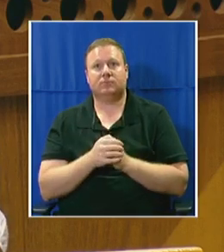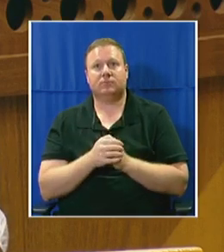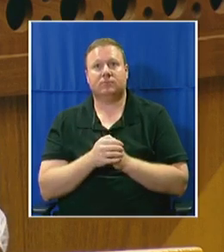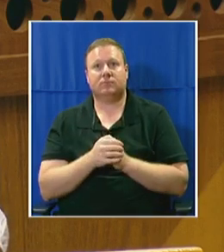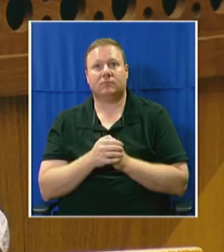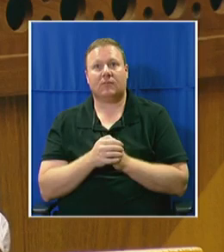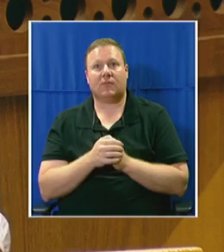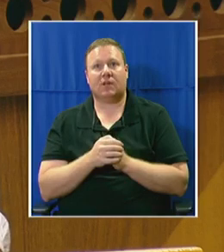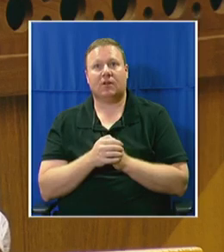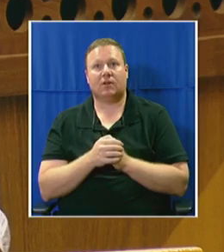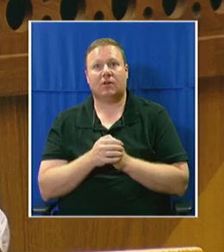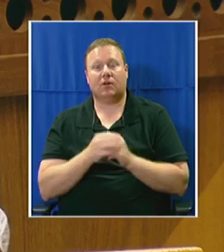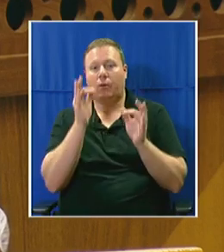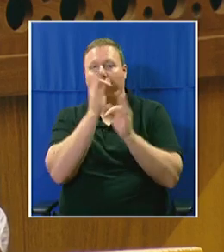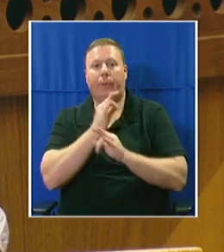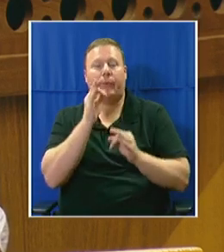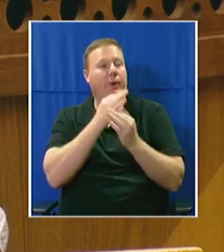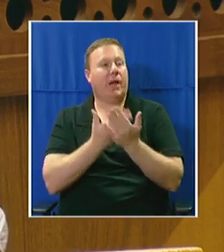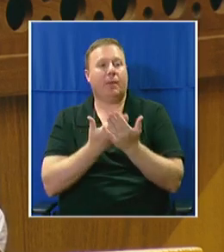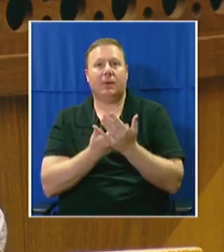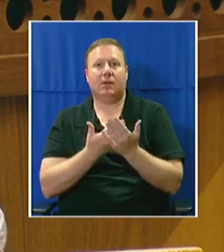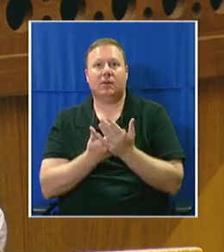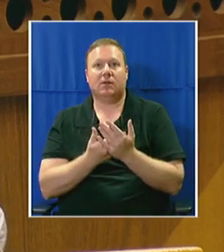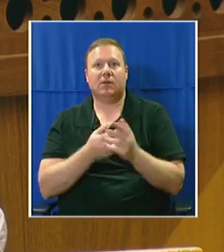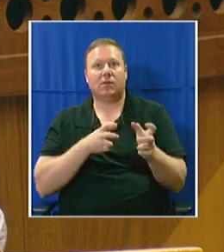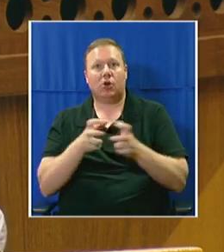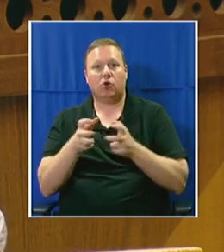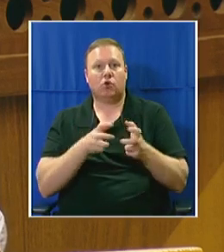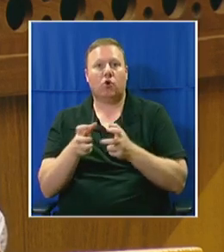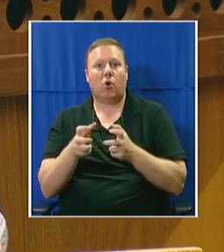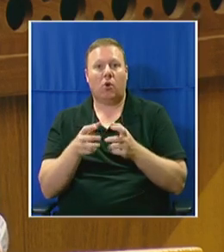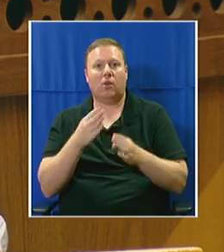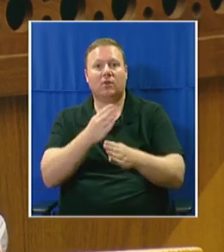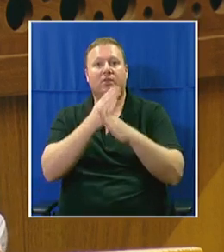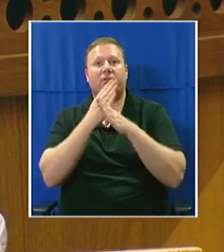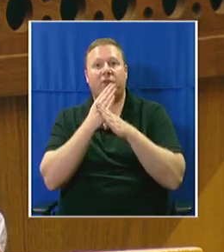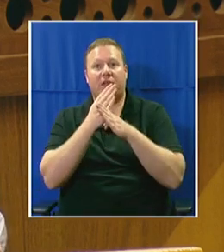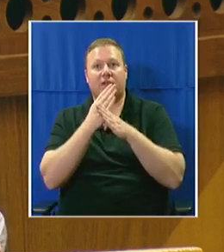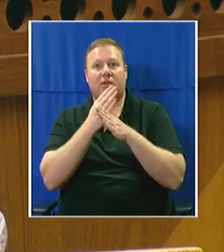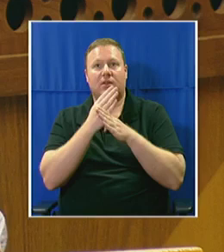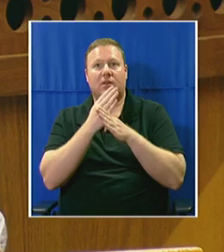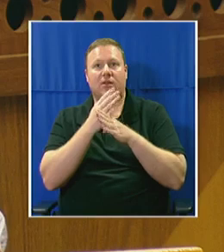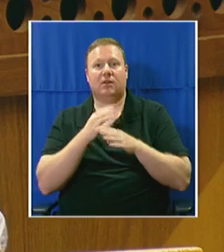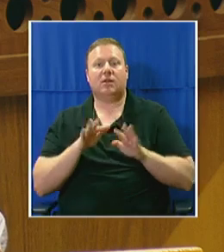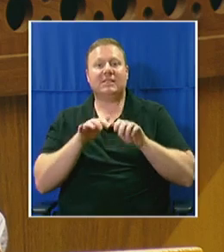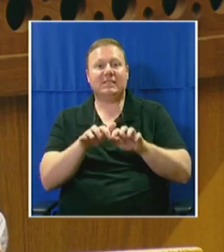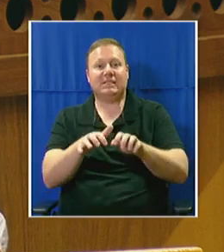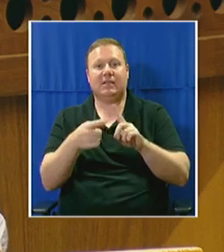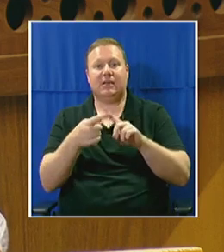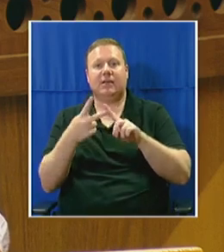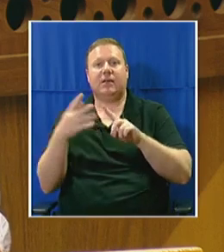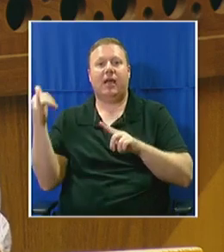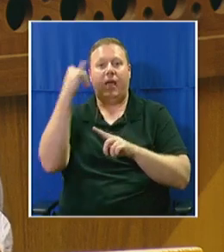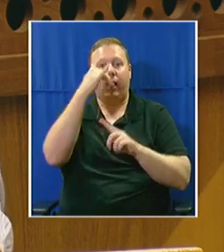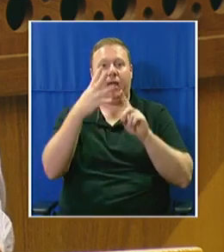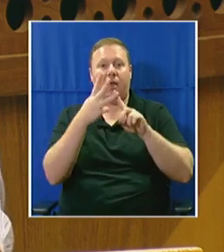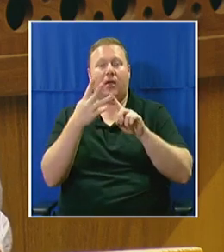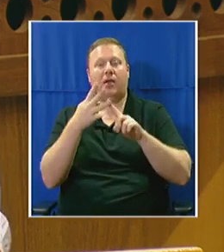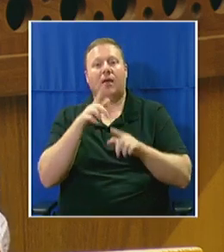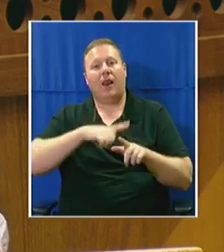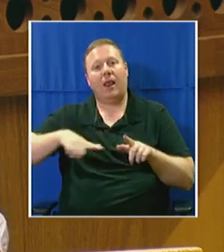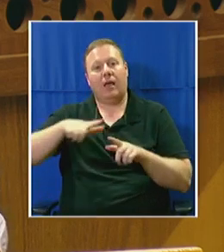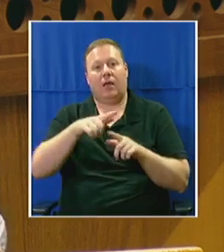protect our citizens from external threats is in a downward spiral to total Destruction if we do not intervene as